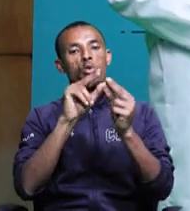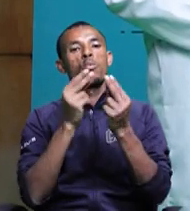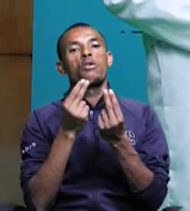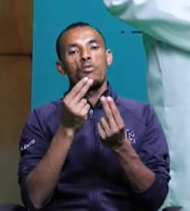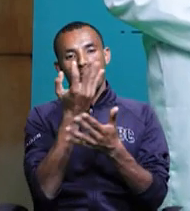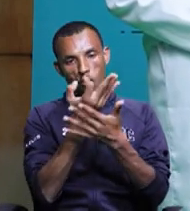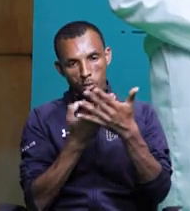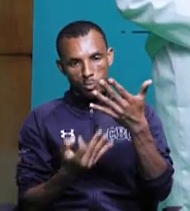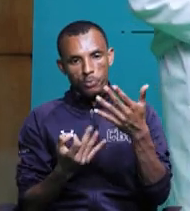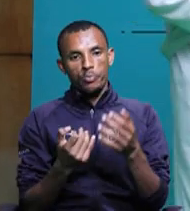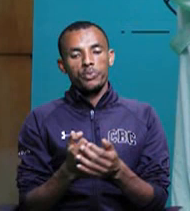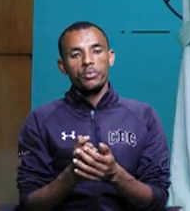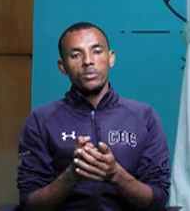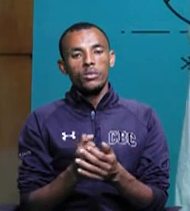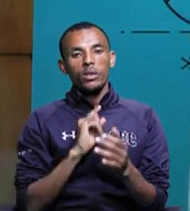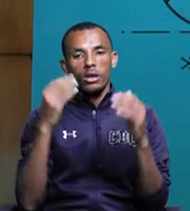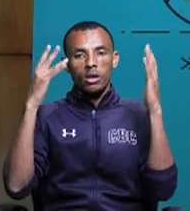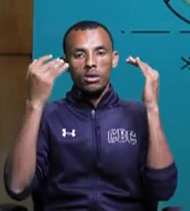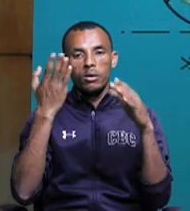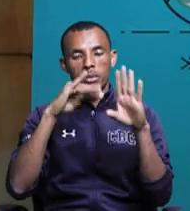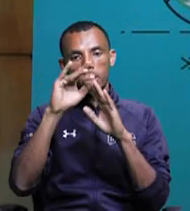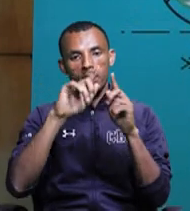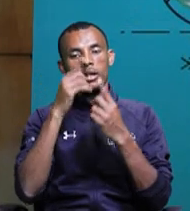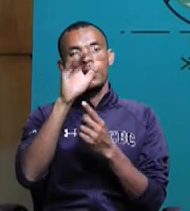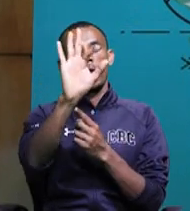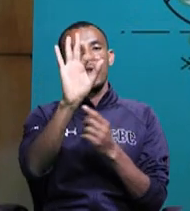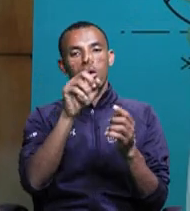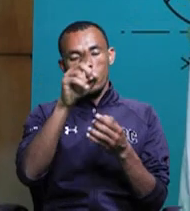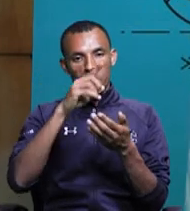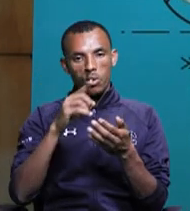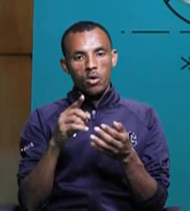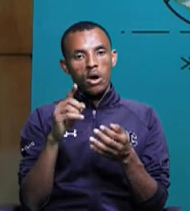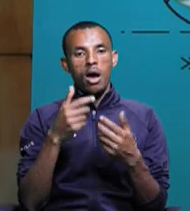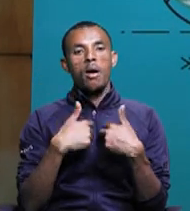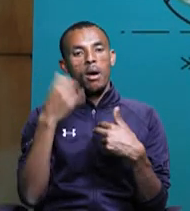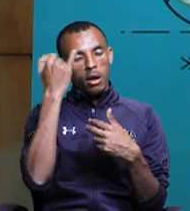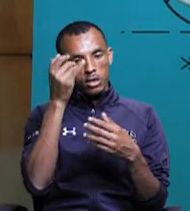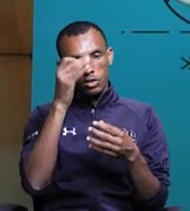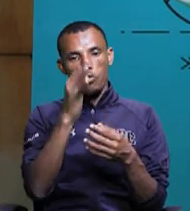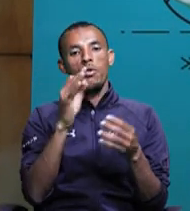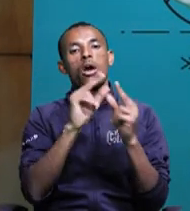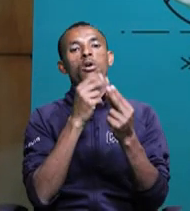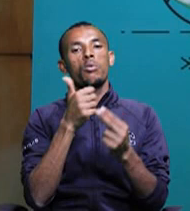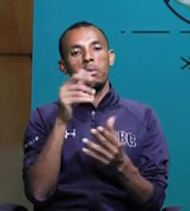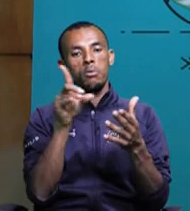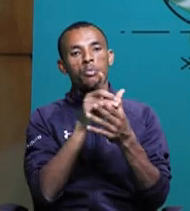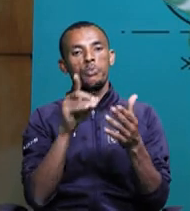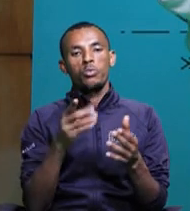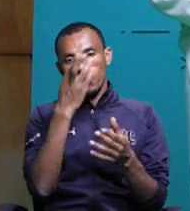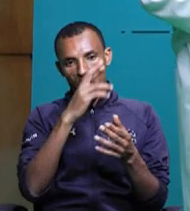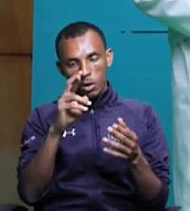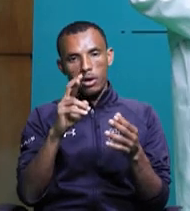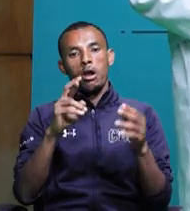form. I hope in grade 9 you have ideas of ungrouped data